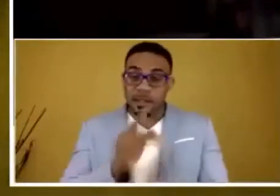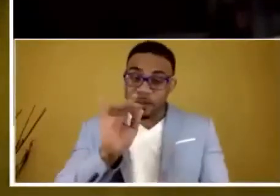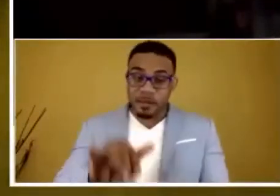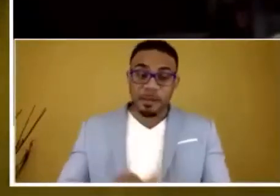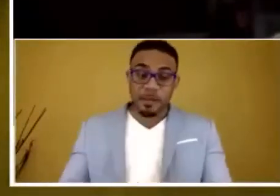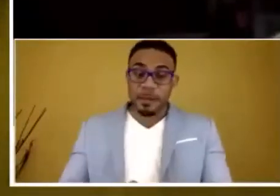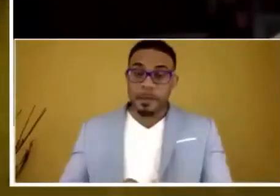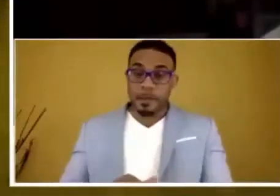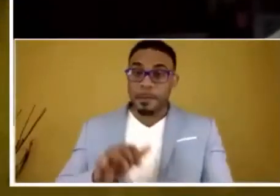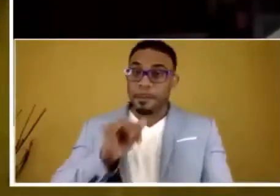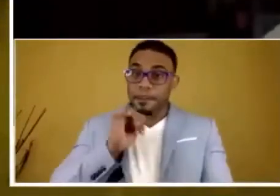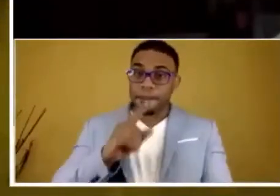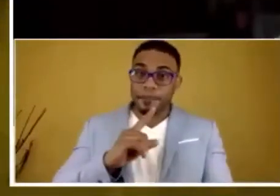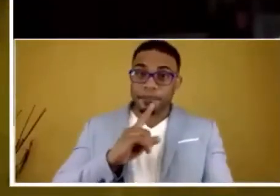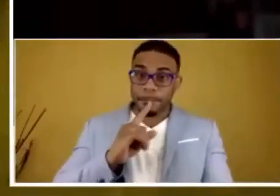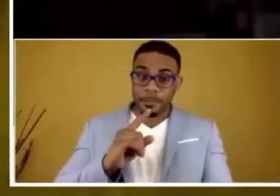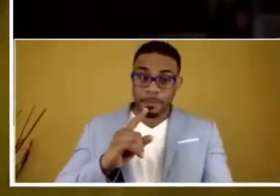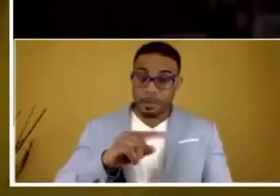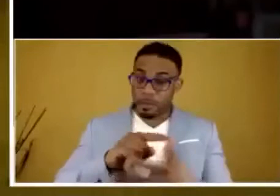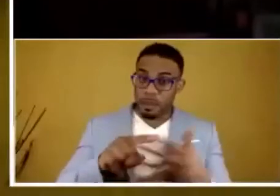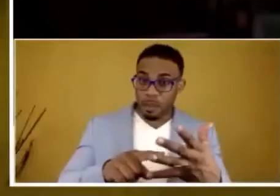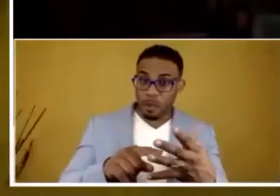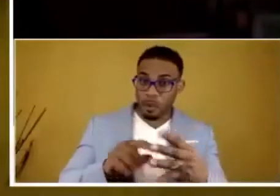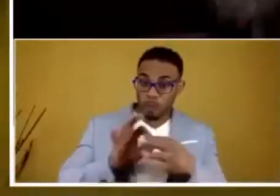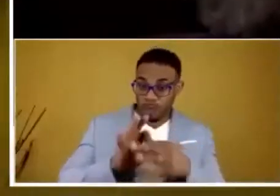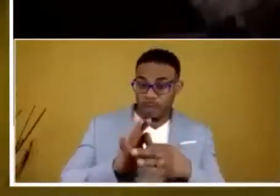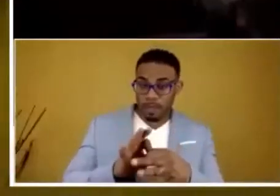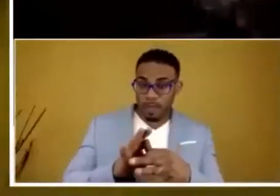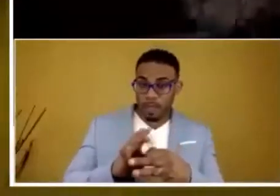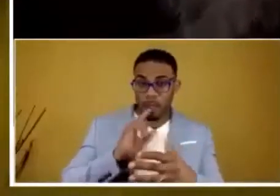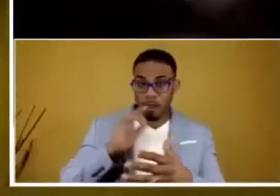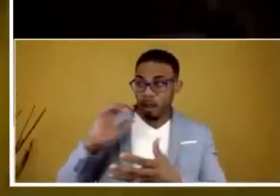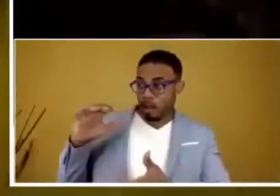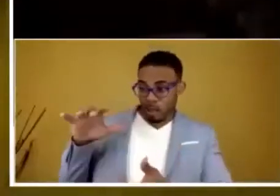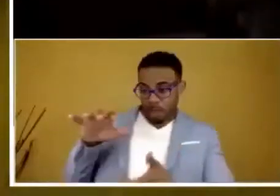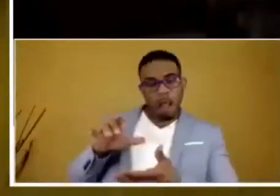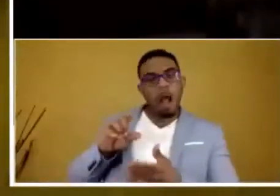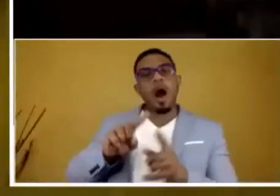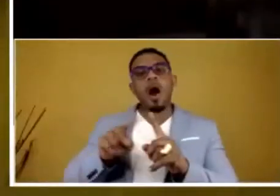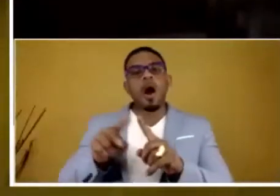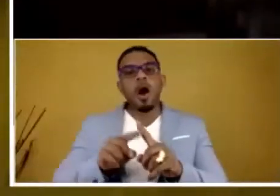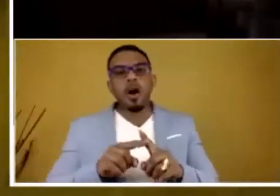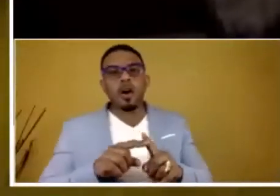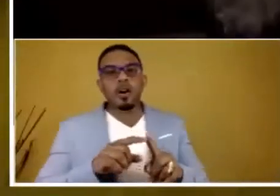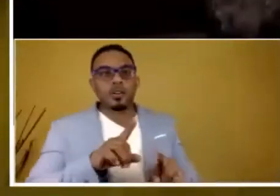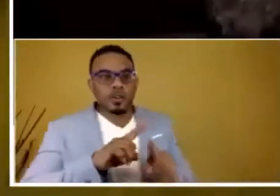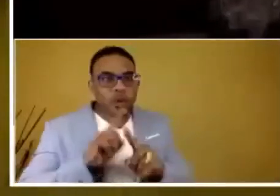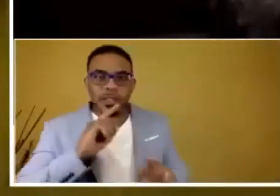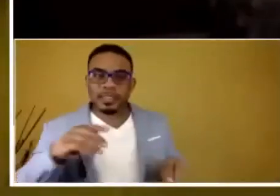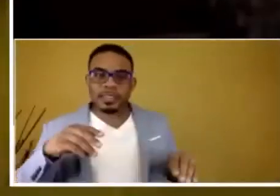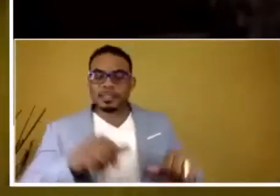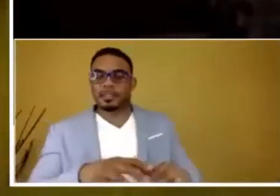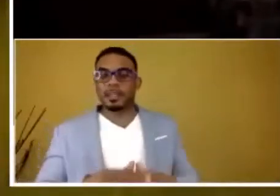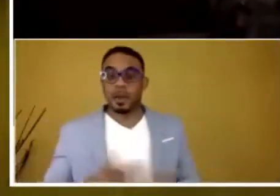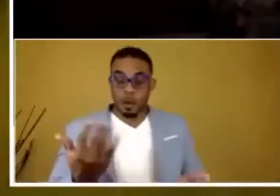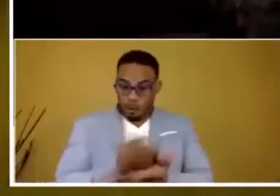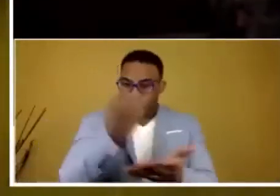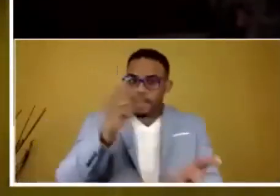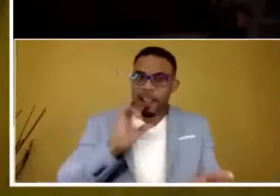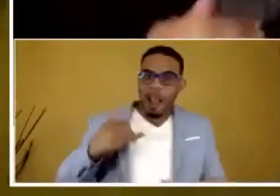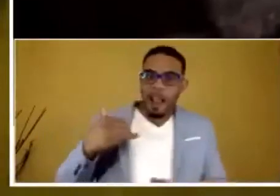That not only is those are those relationships our inheritance, but also so is winning. Winning is our